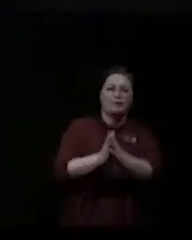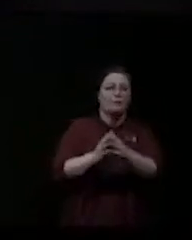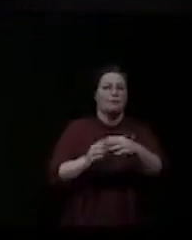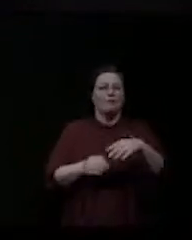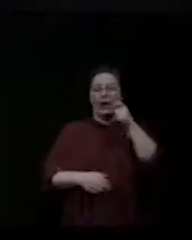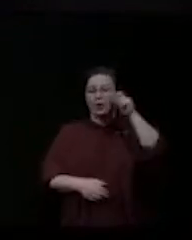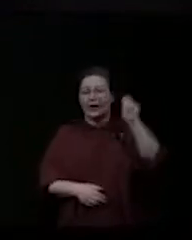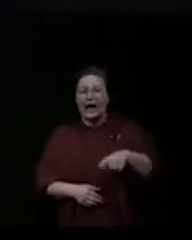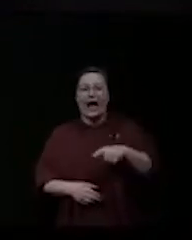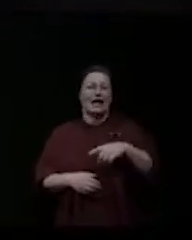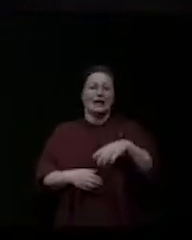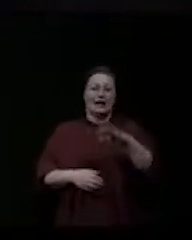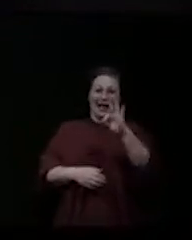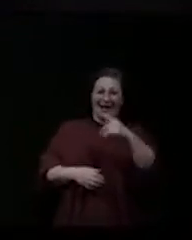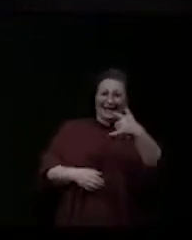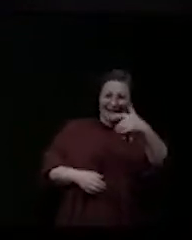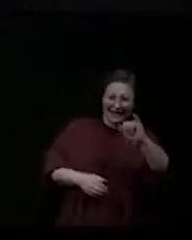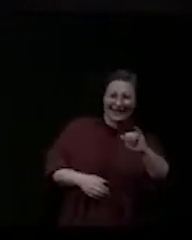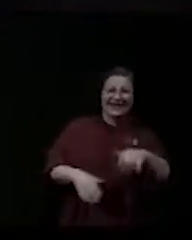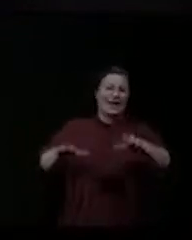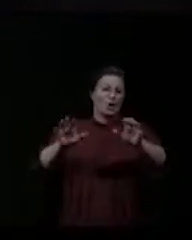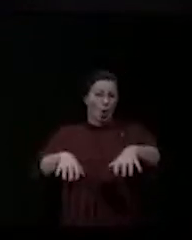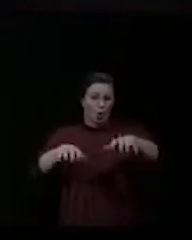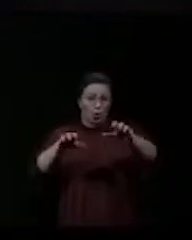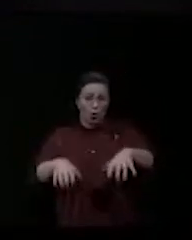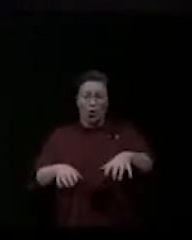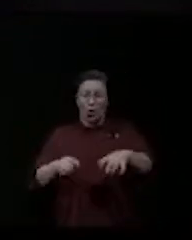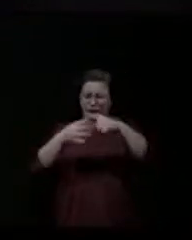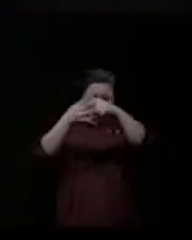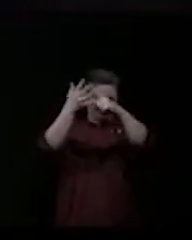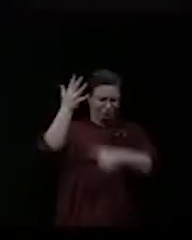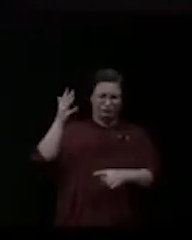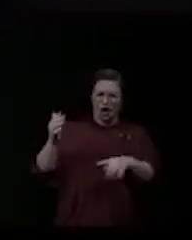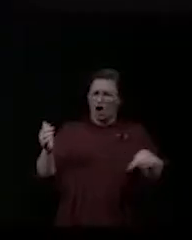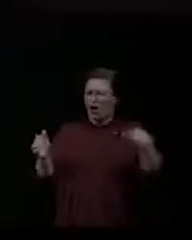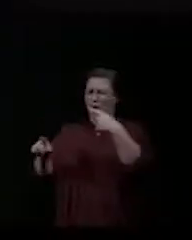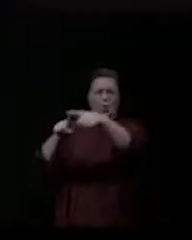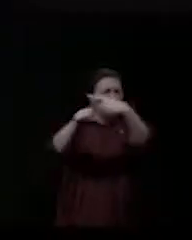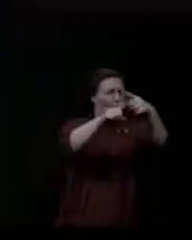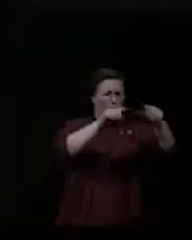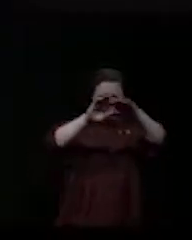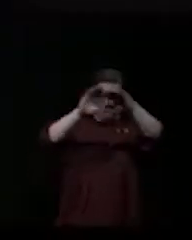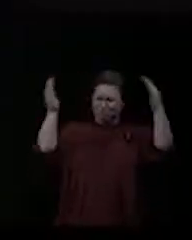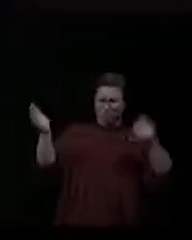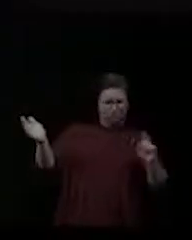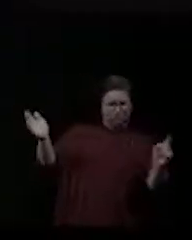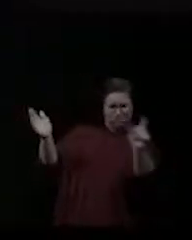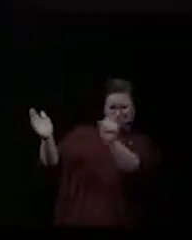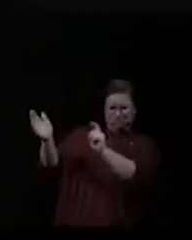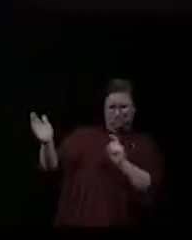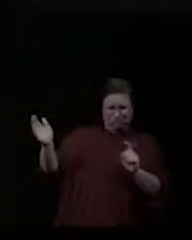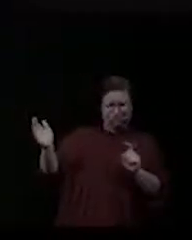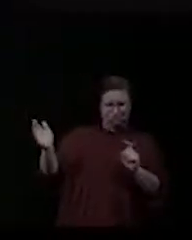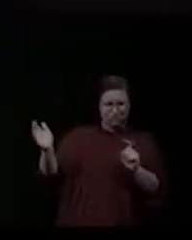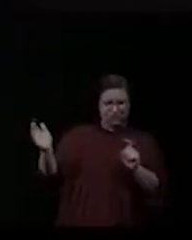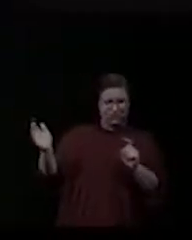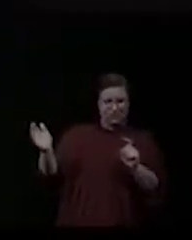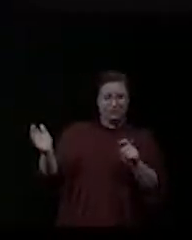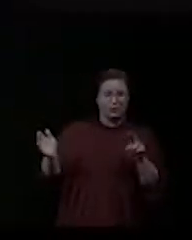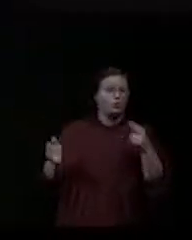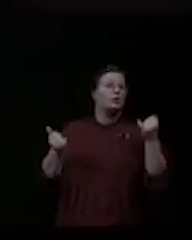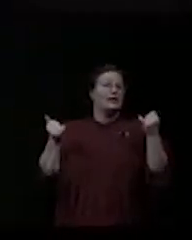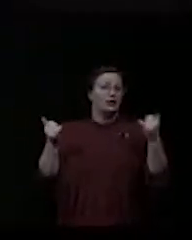in Ukraine, in Haiti, in the Democratic Republic of Congo, and many other places are